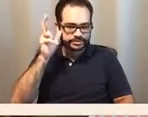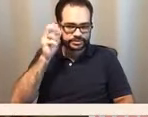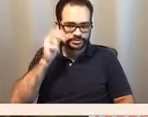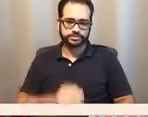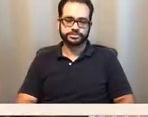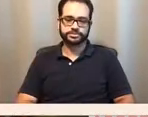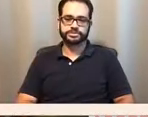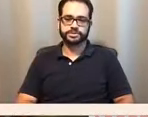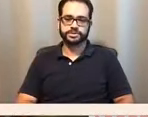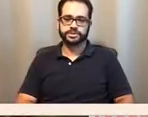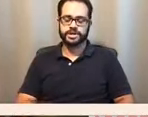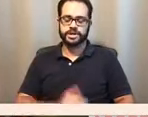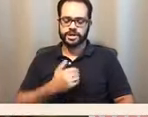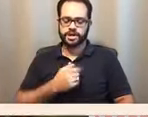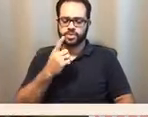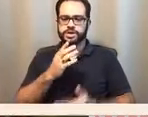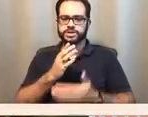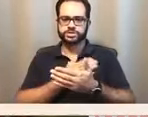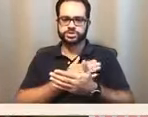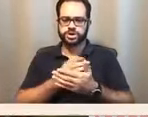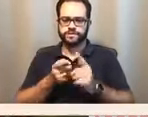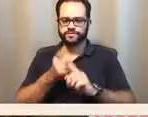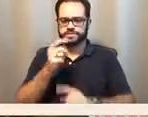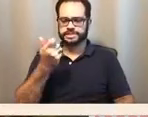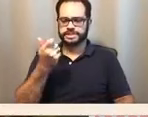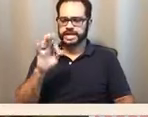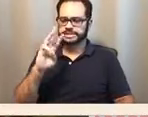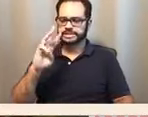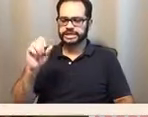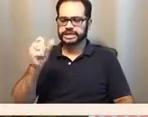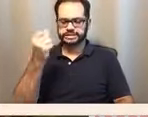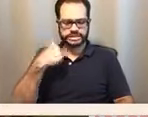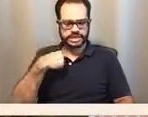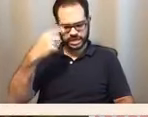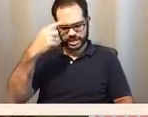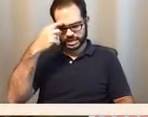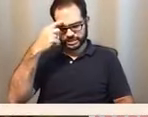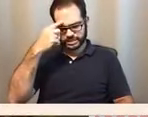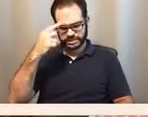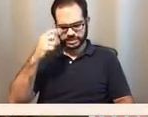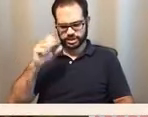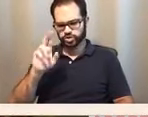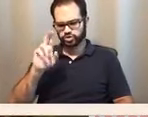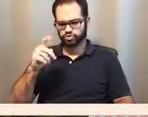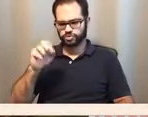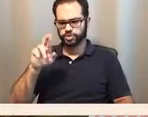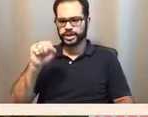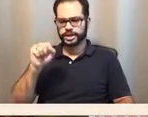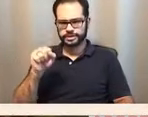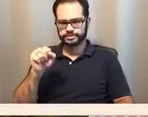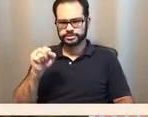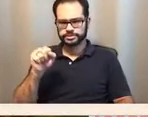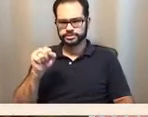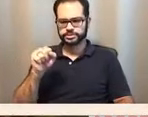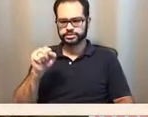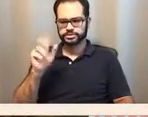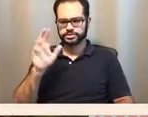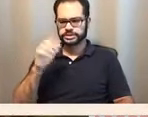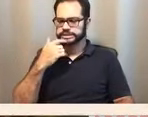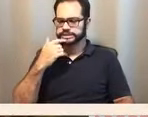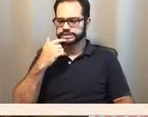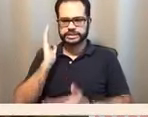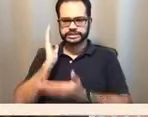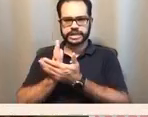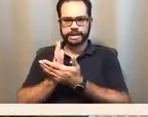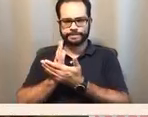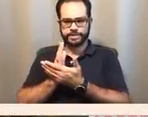There's a song in the 60s. I think it was by the Supremes. It says, stop, look, listen